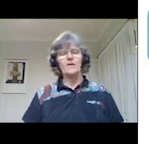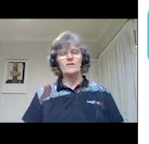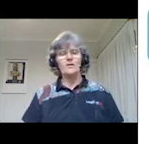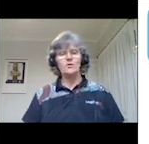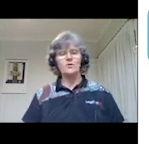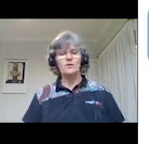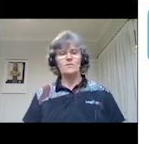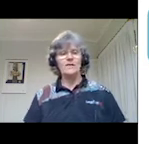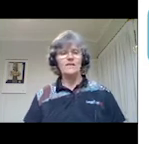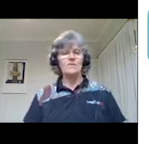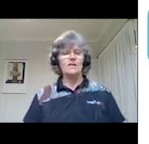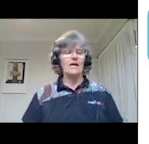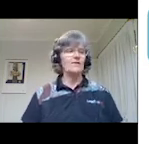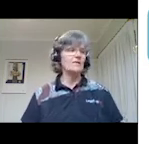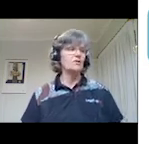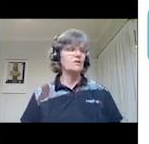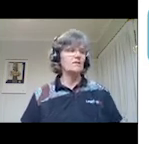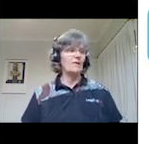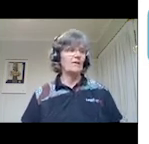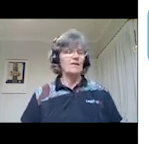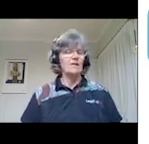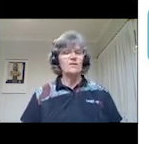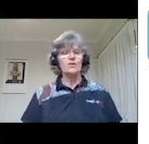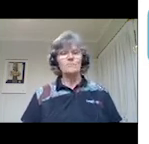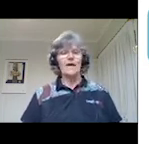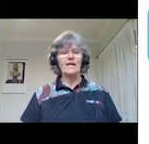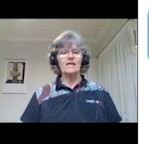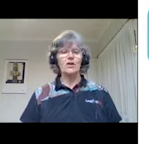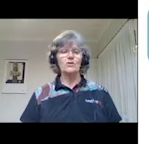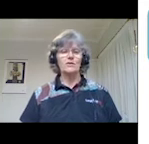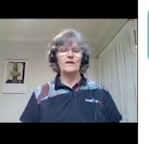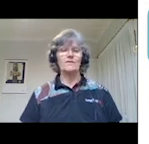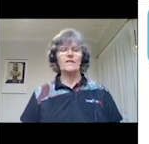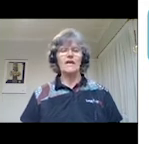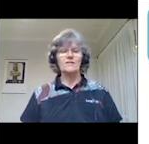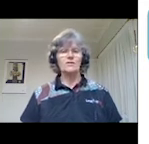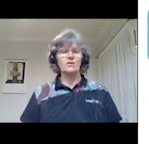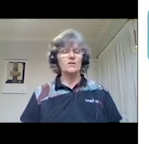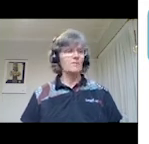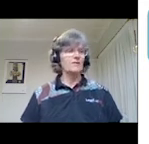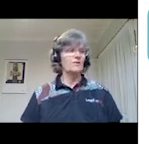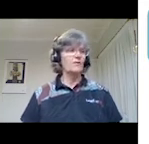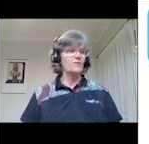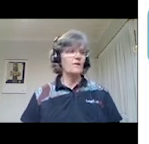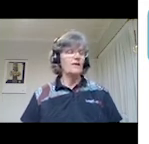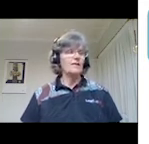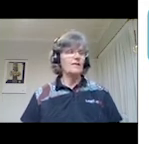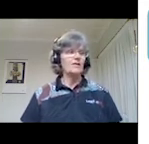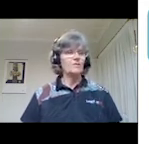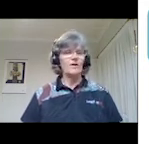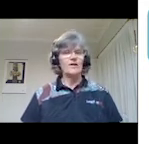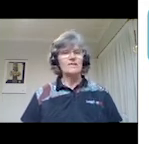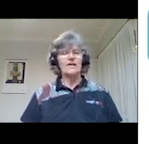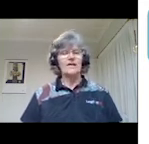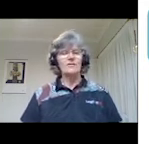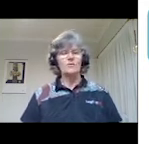you're doing mental health treatment, it can be $1,000 a month. So you can pay a total of up to $1,000 a month off, clear